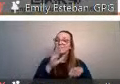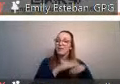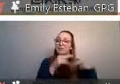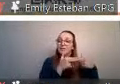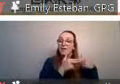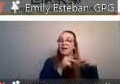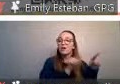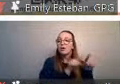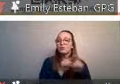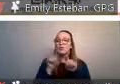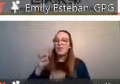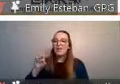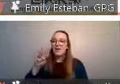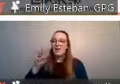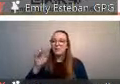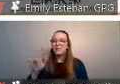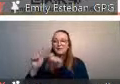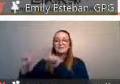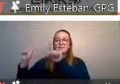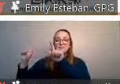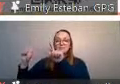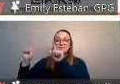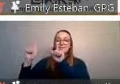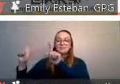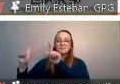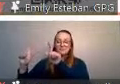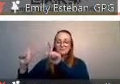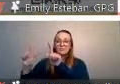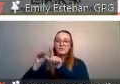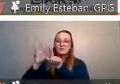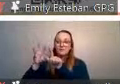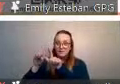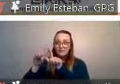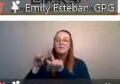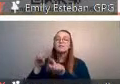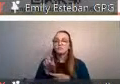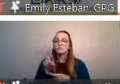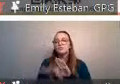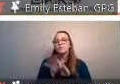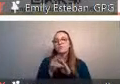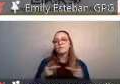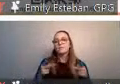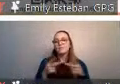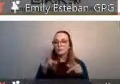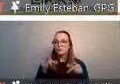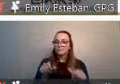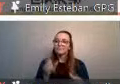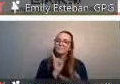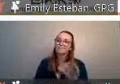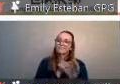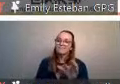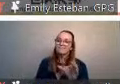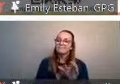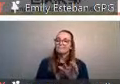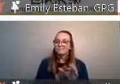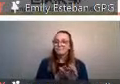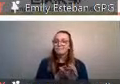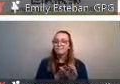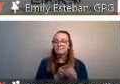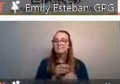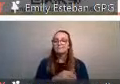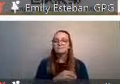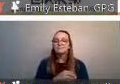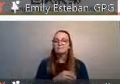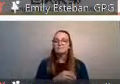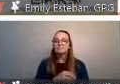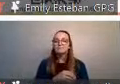up on the videos to find the places where you can participate. So there is a link to